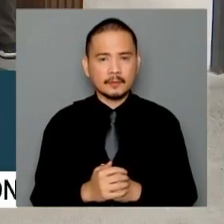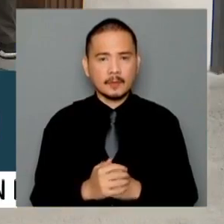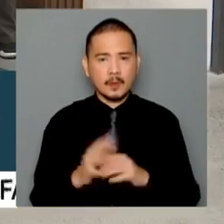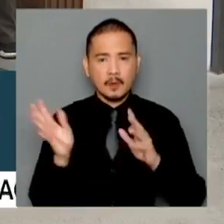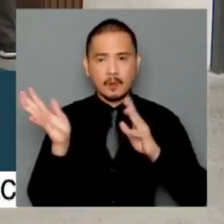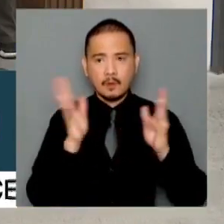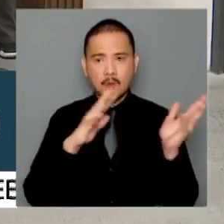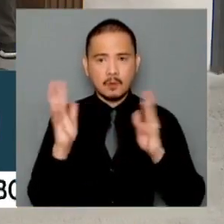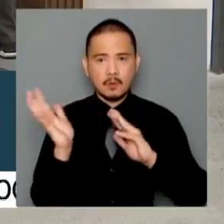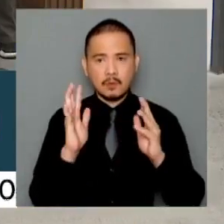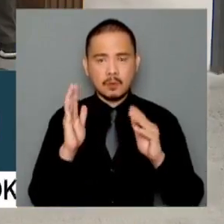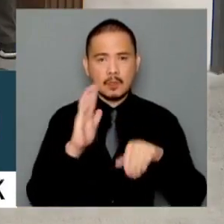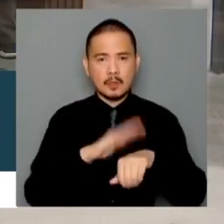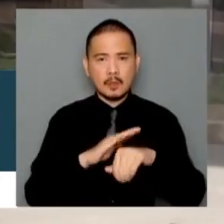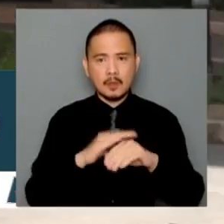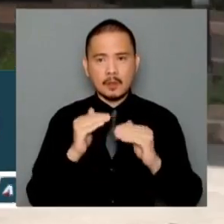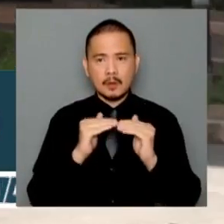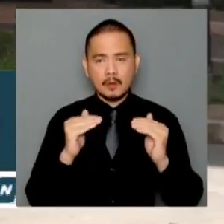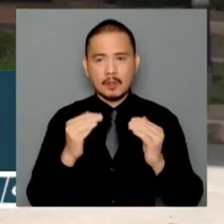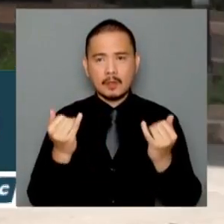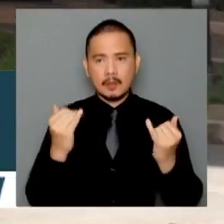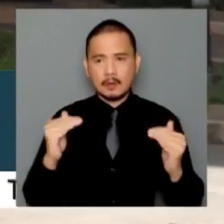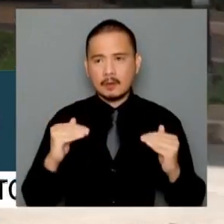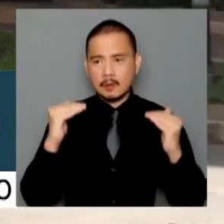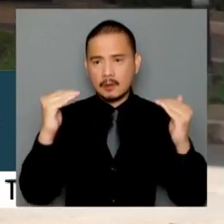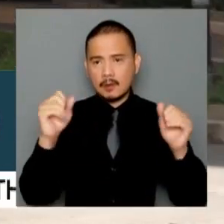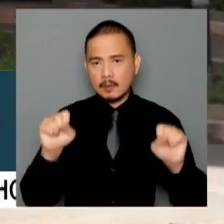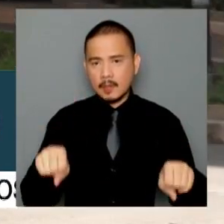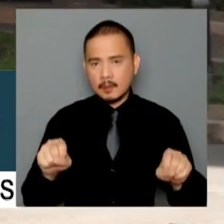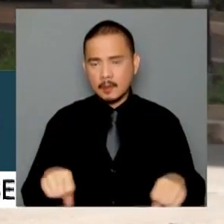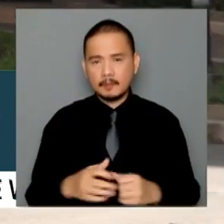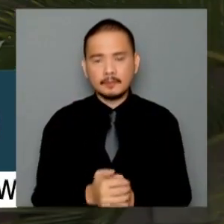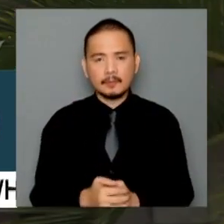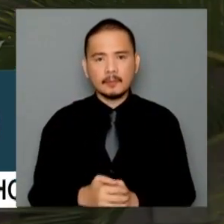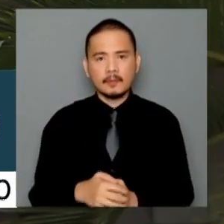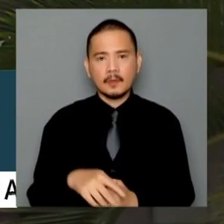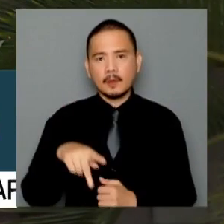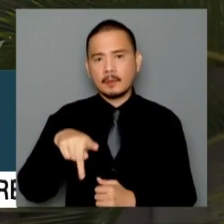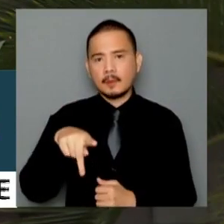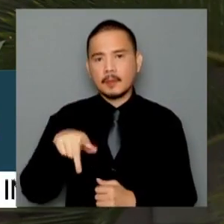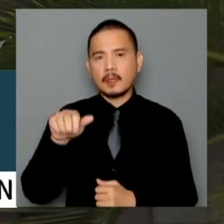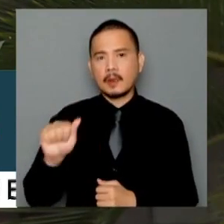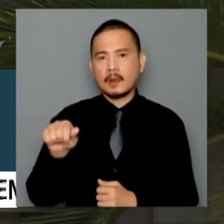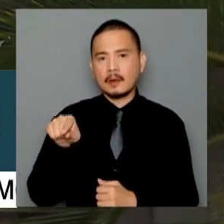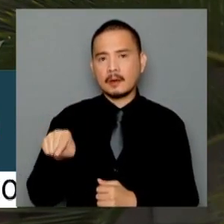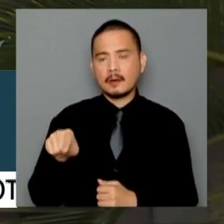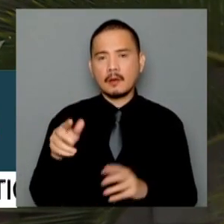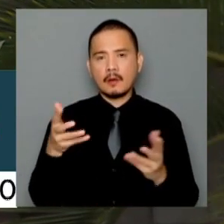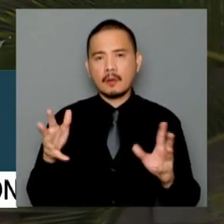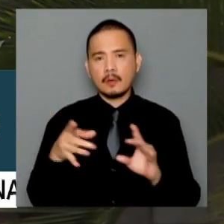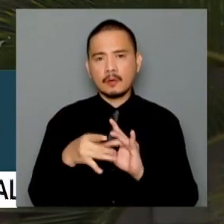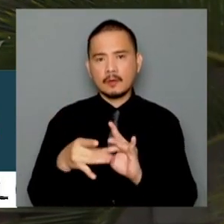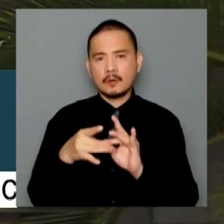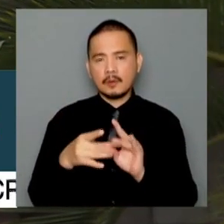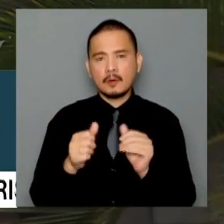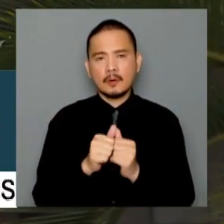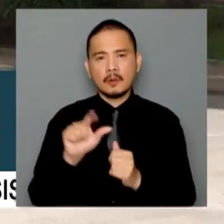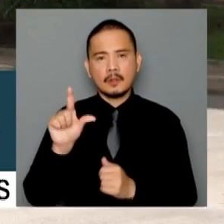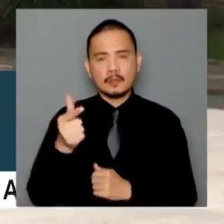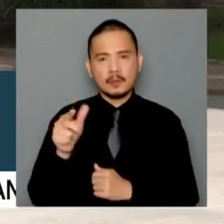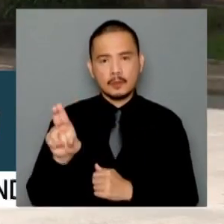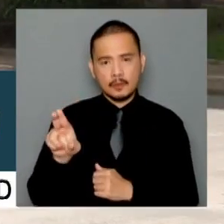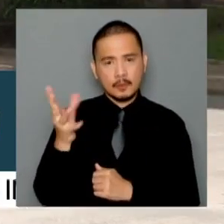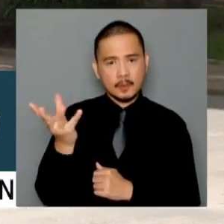signal is hoisted. Philippine Ports Authority, or PPA, has already coordinated with the local government of